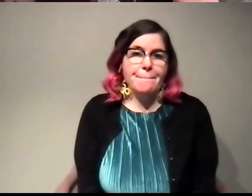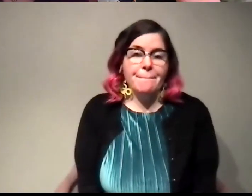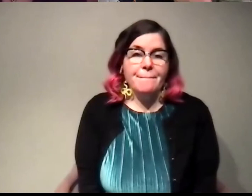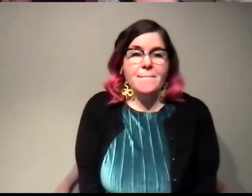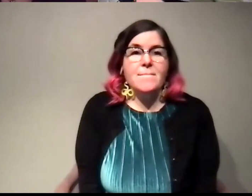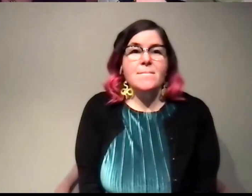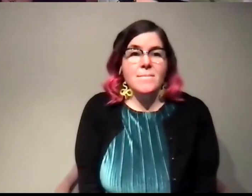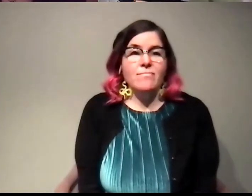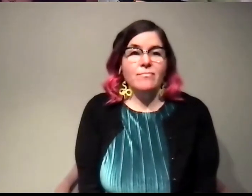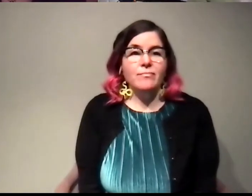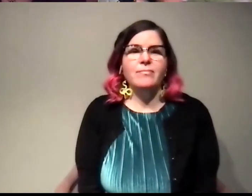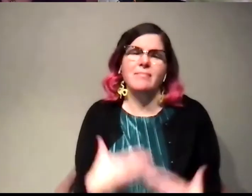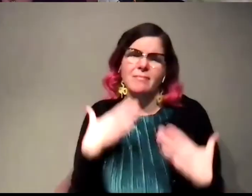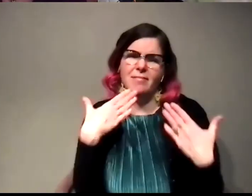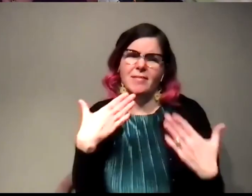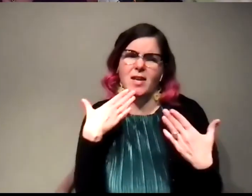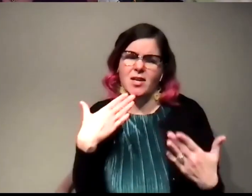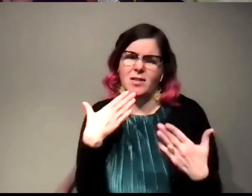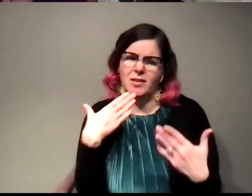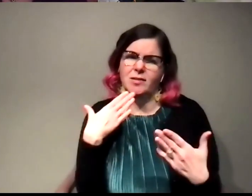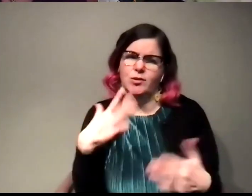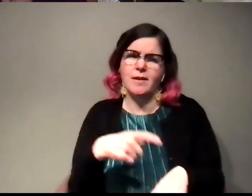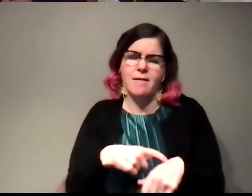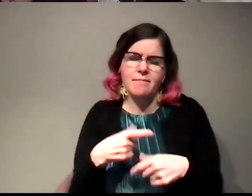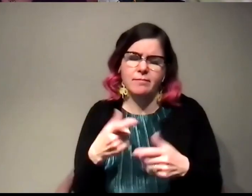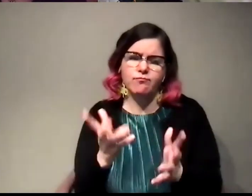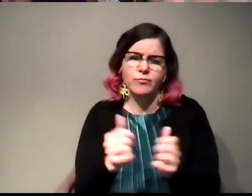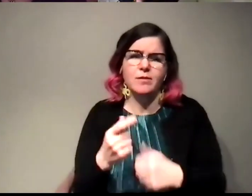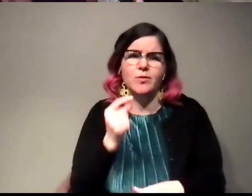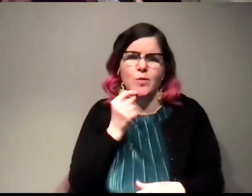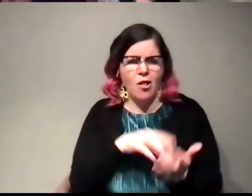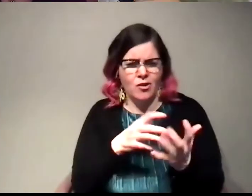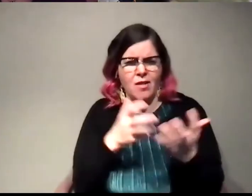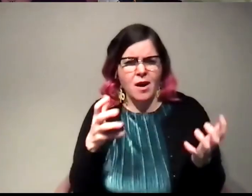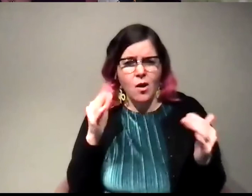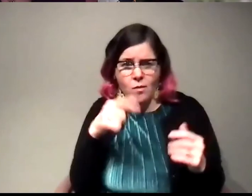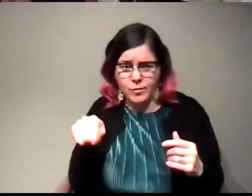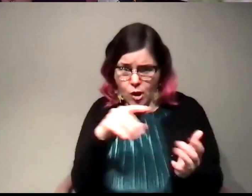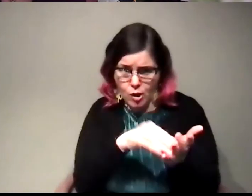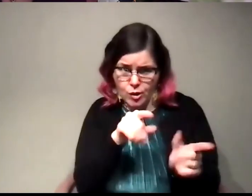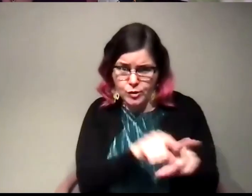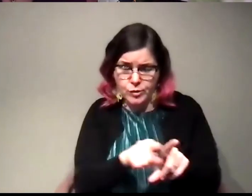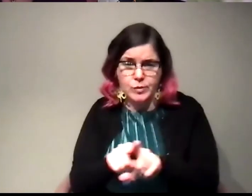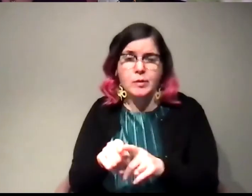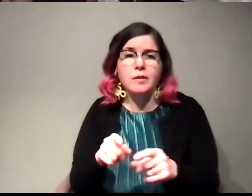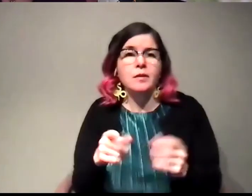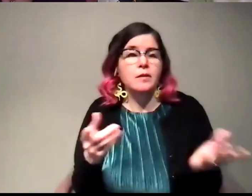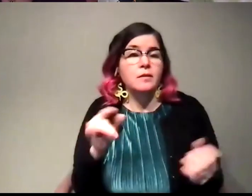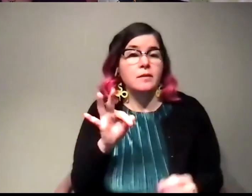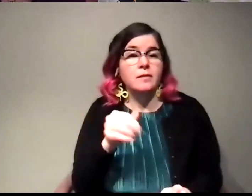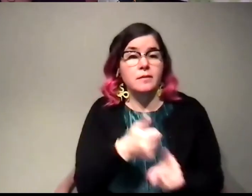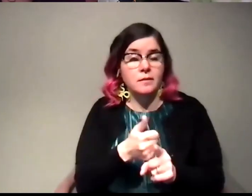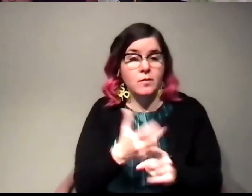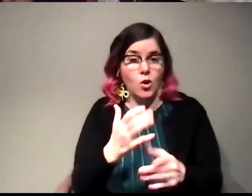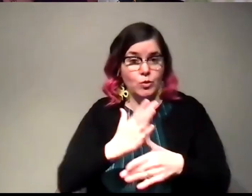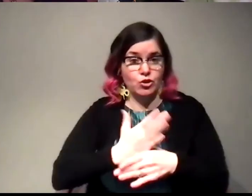Great. Gina, thank you for taking the time to talk with us. This was really cool. I learned a lot. I hope everybody at home learned a lot too. If you want to share